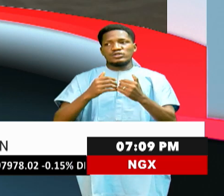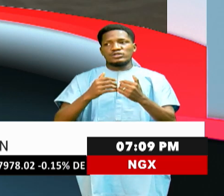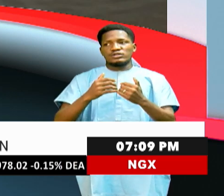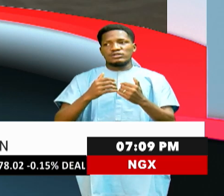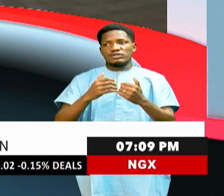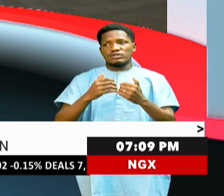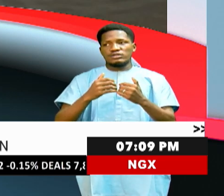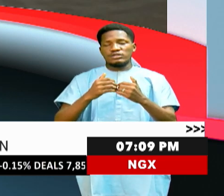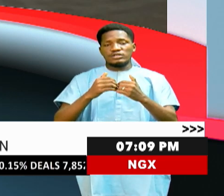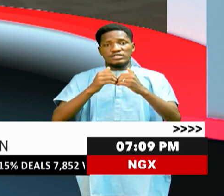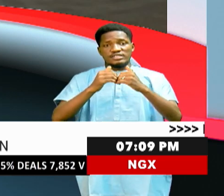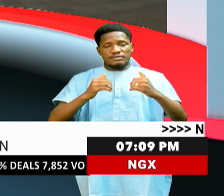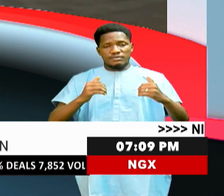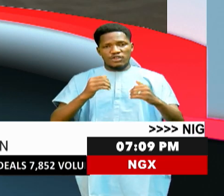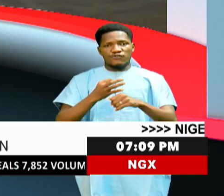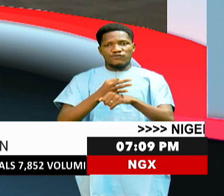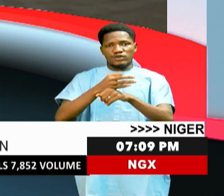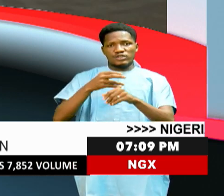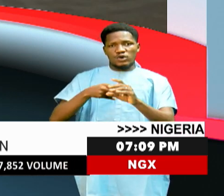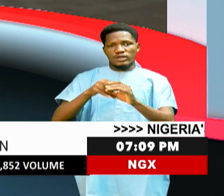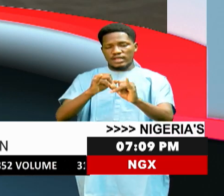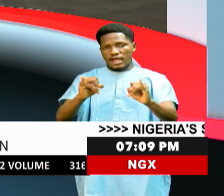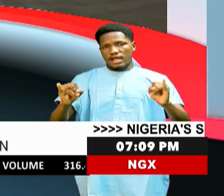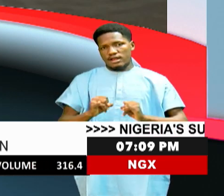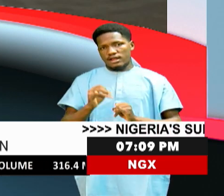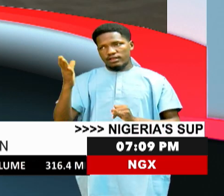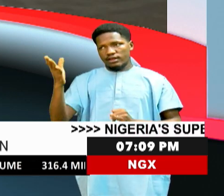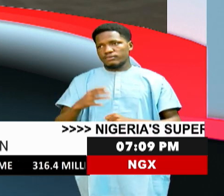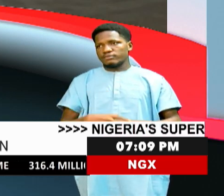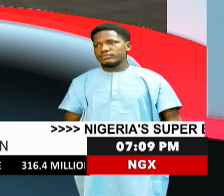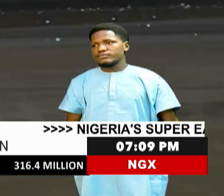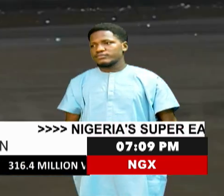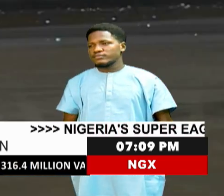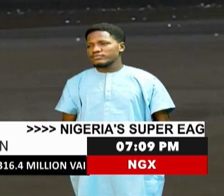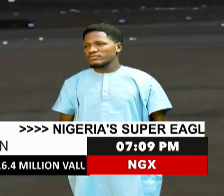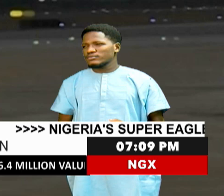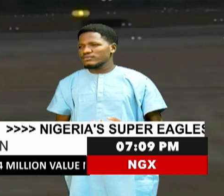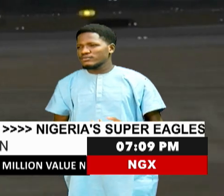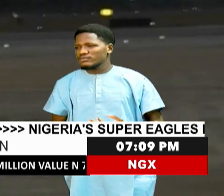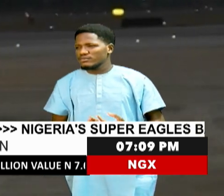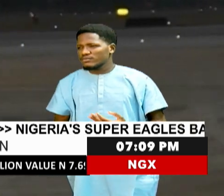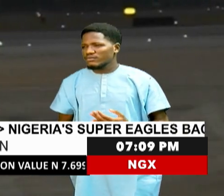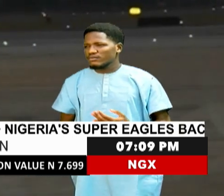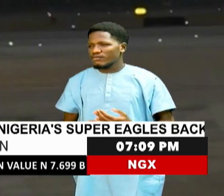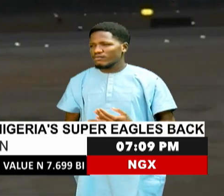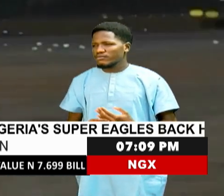self-ruled island. Chukwunonso Mwabweze brings us the reports.